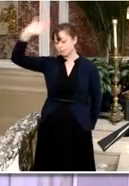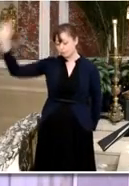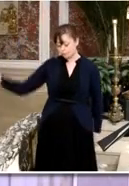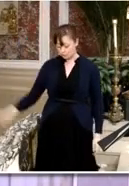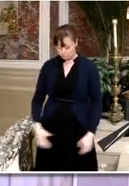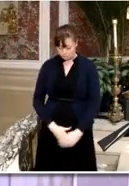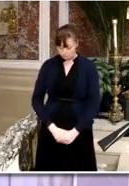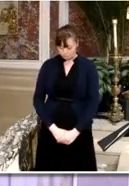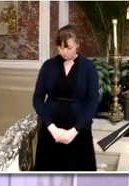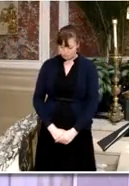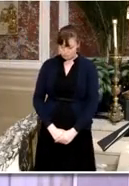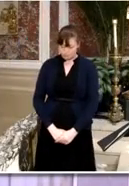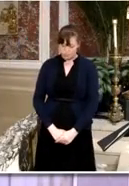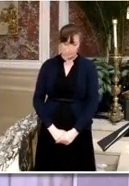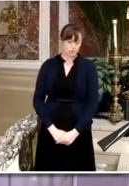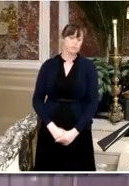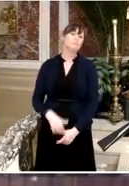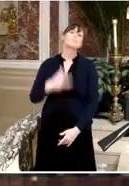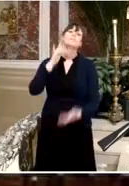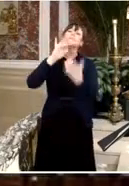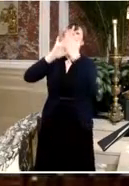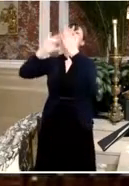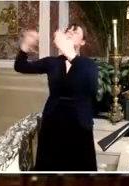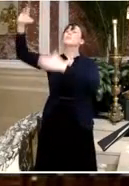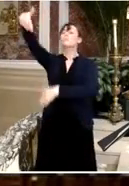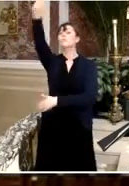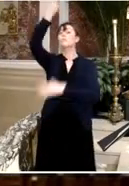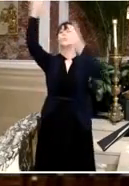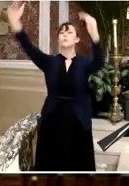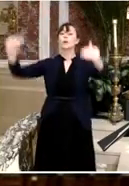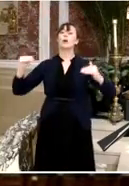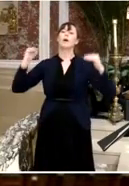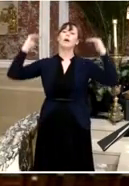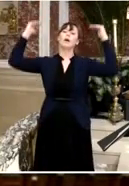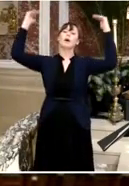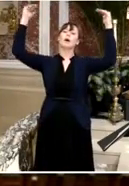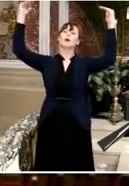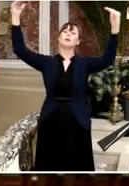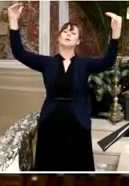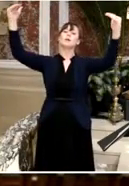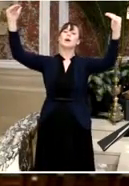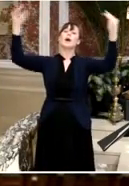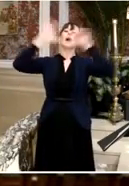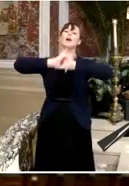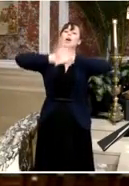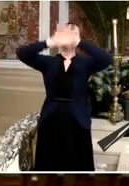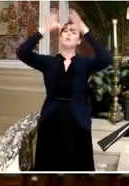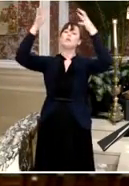To God in the highest,